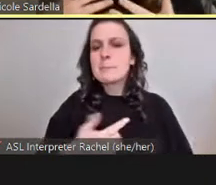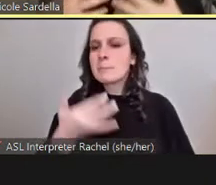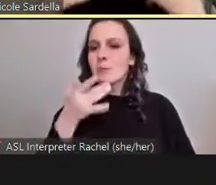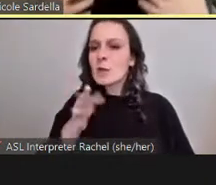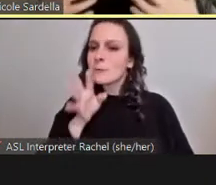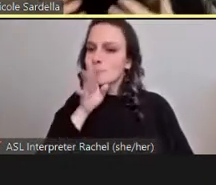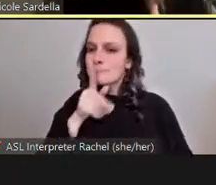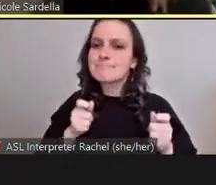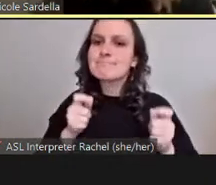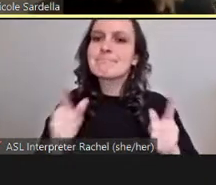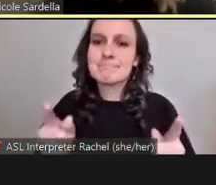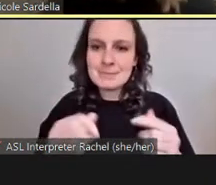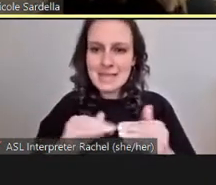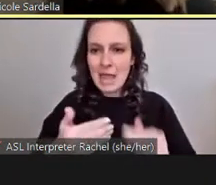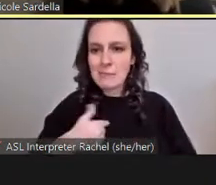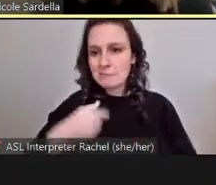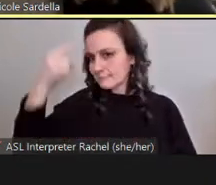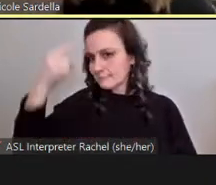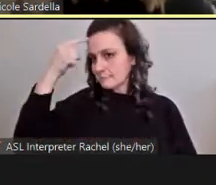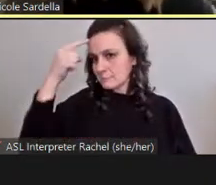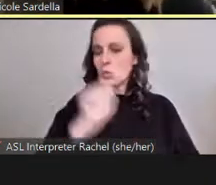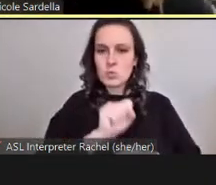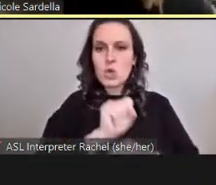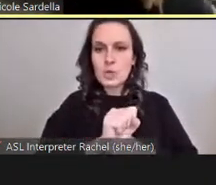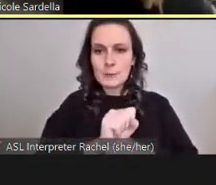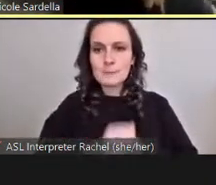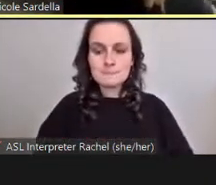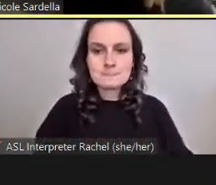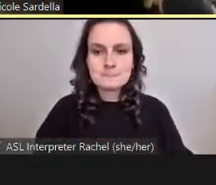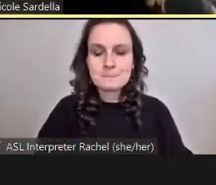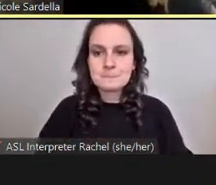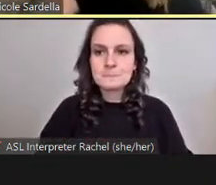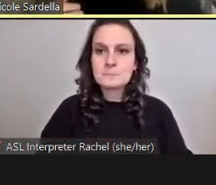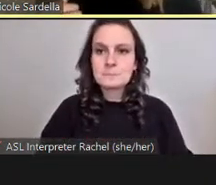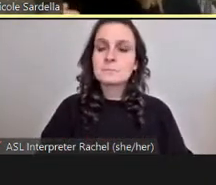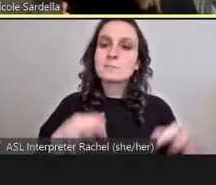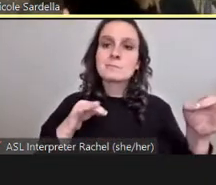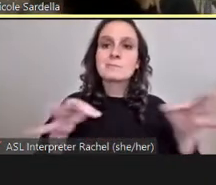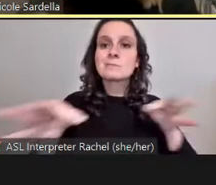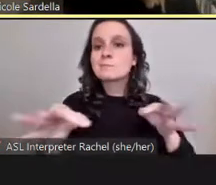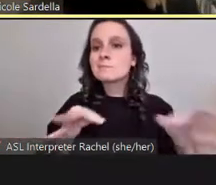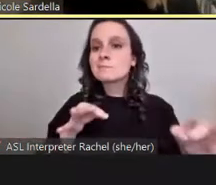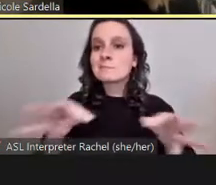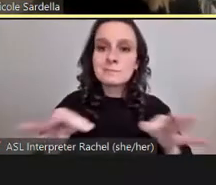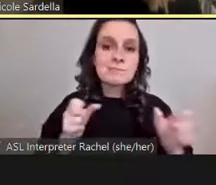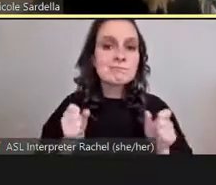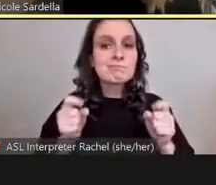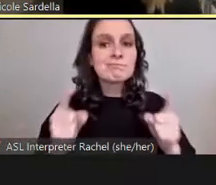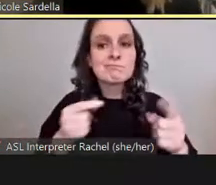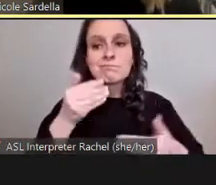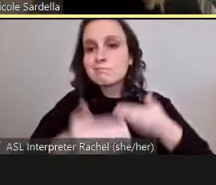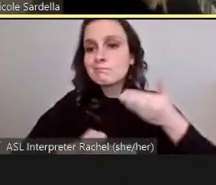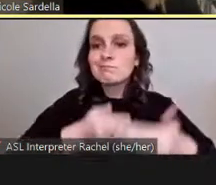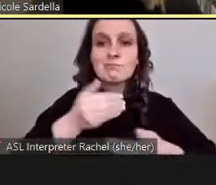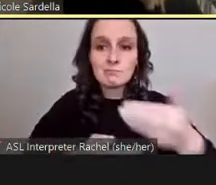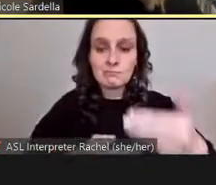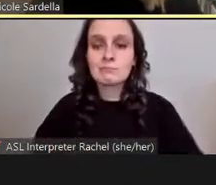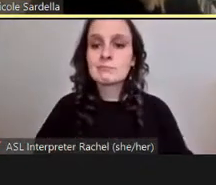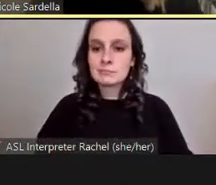it's just how my brain works and how I work when I'm describing, to do the extemporaneous description.